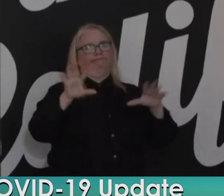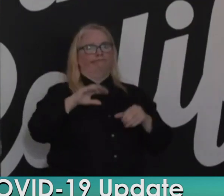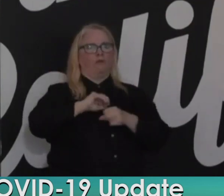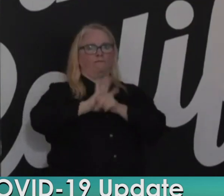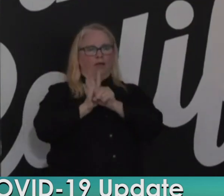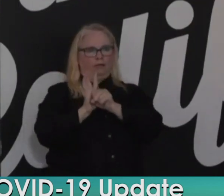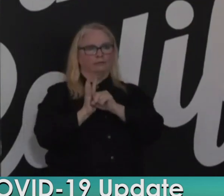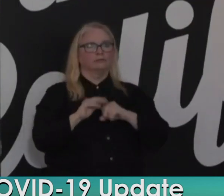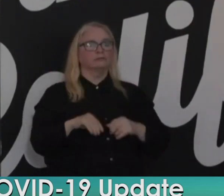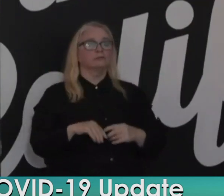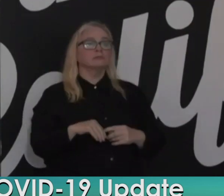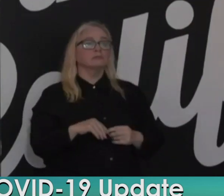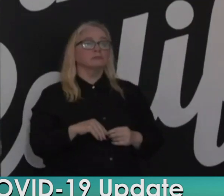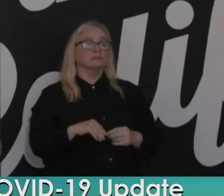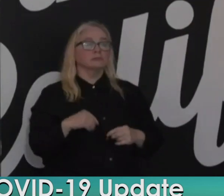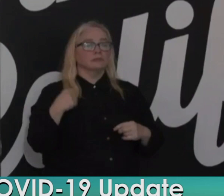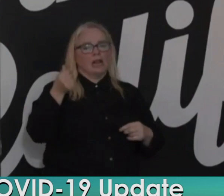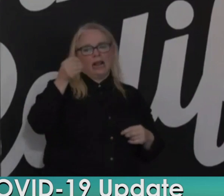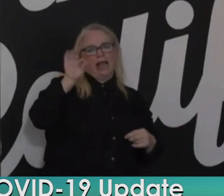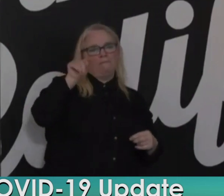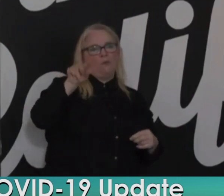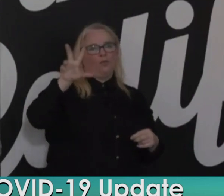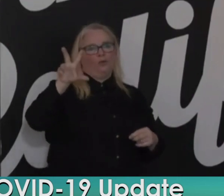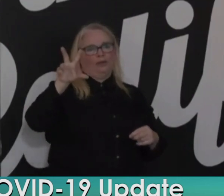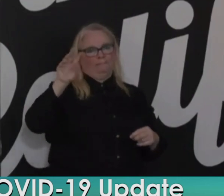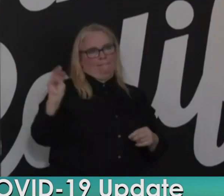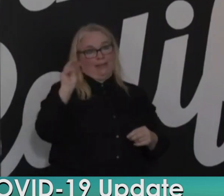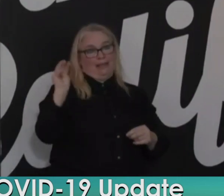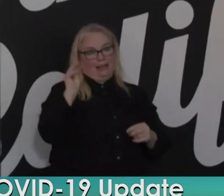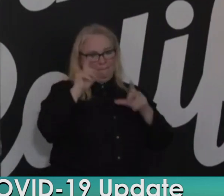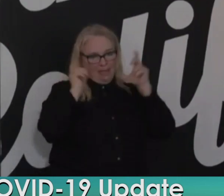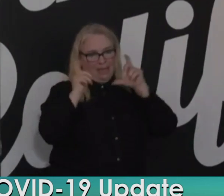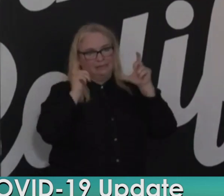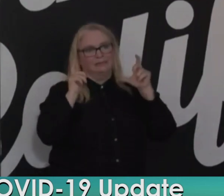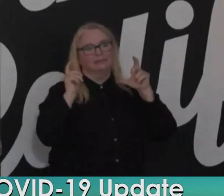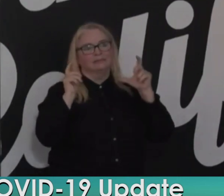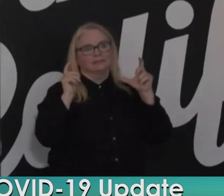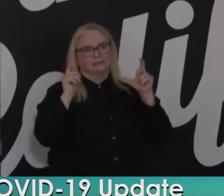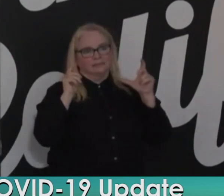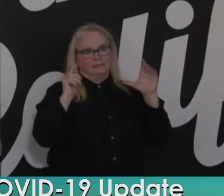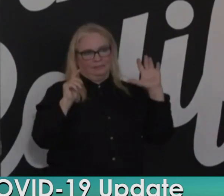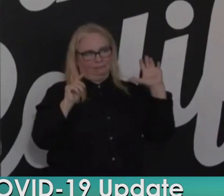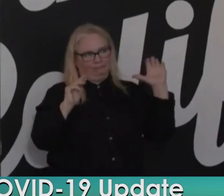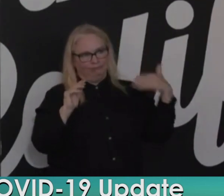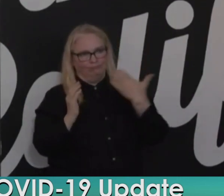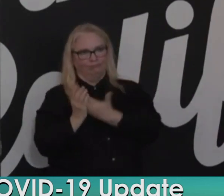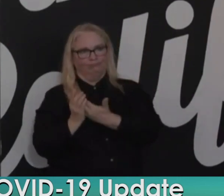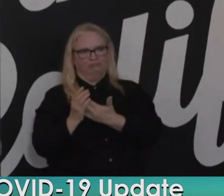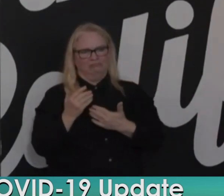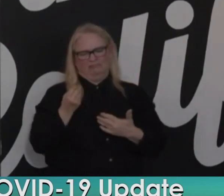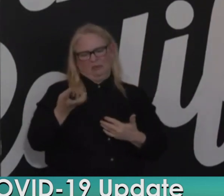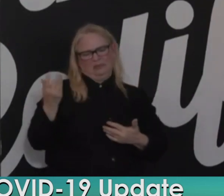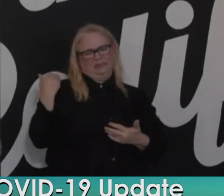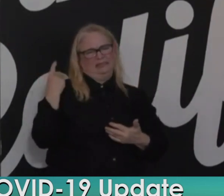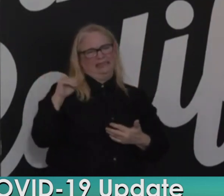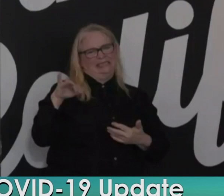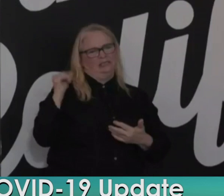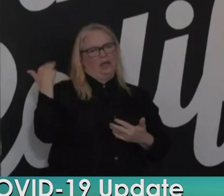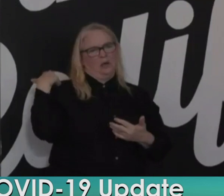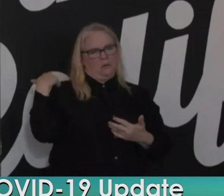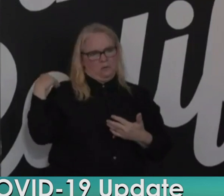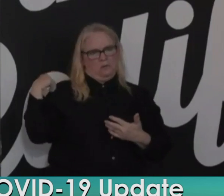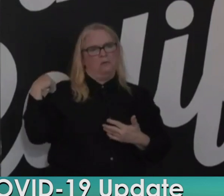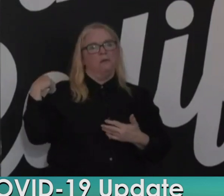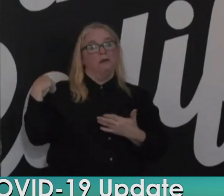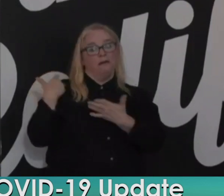of 19.3 million masks that have come in over the course of the last number of days. We'll get those masks out as